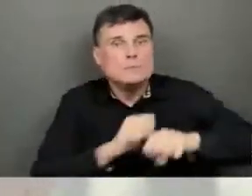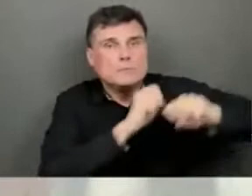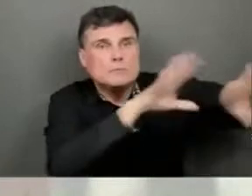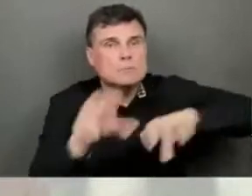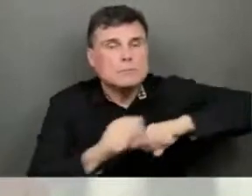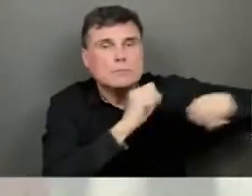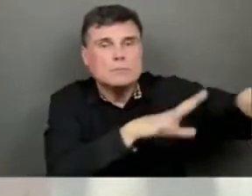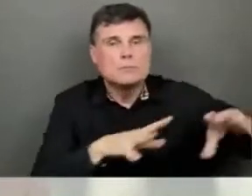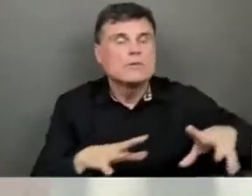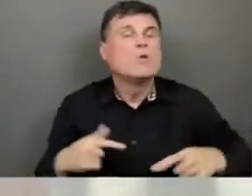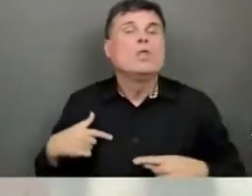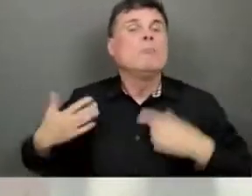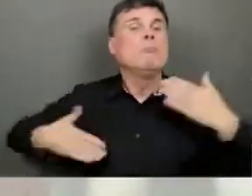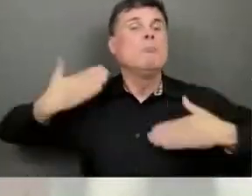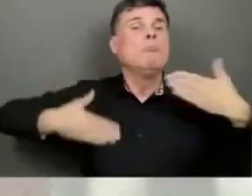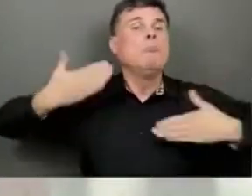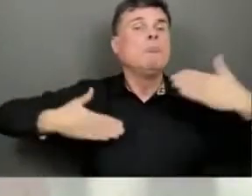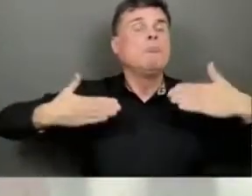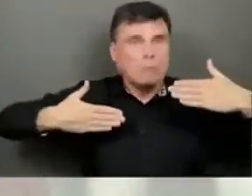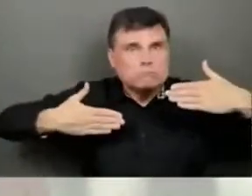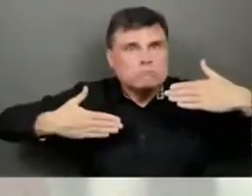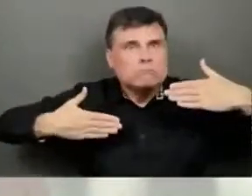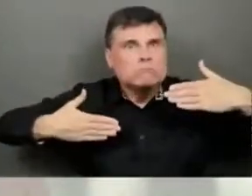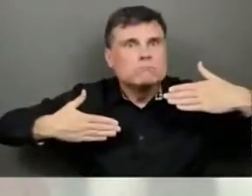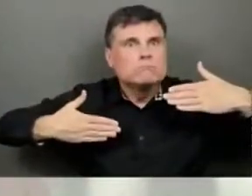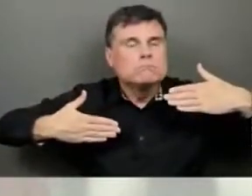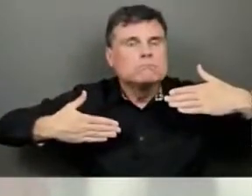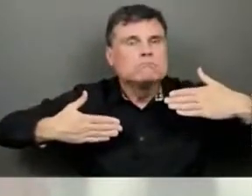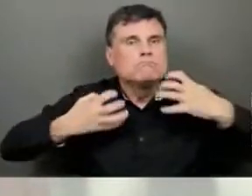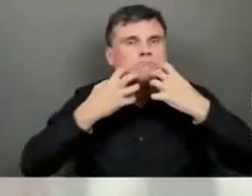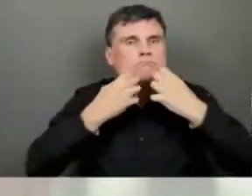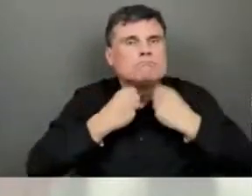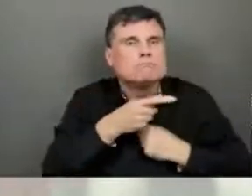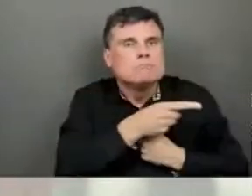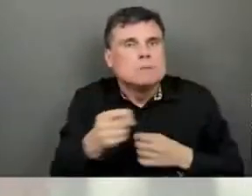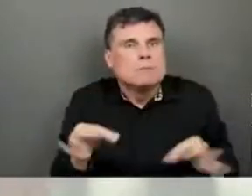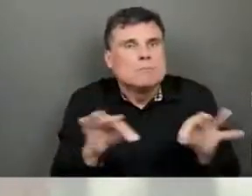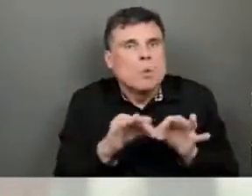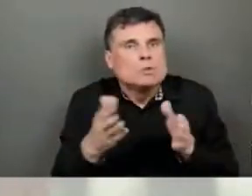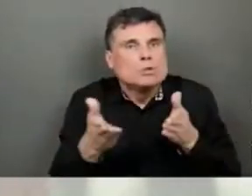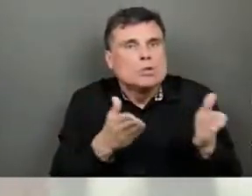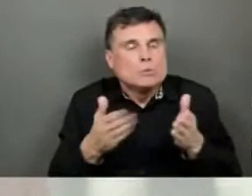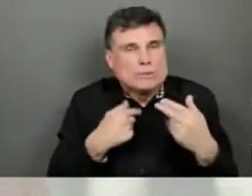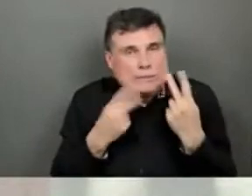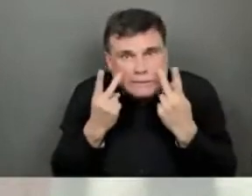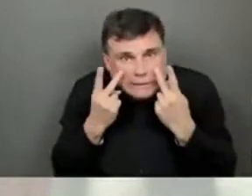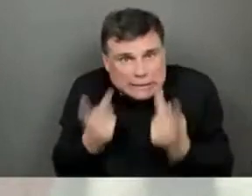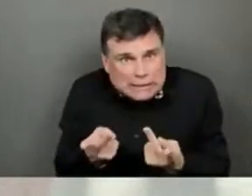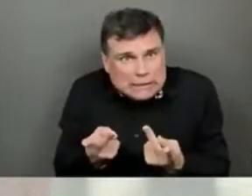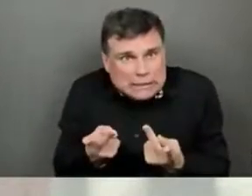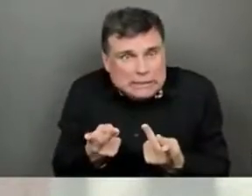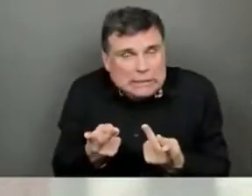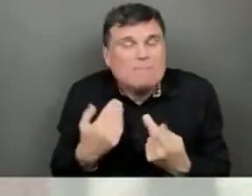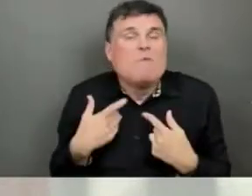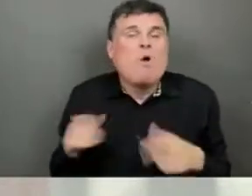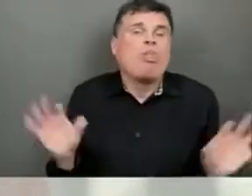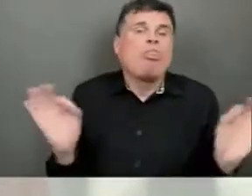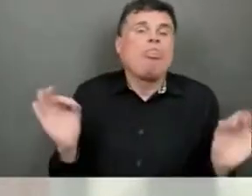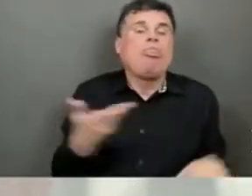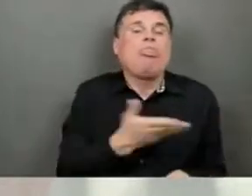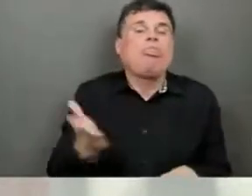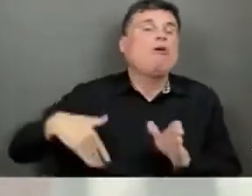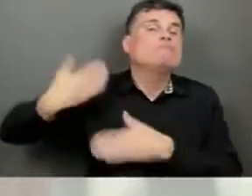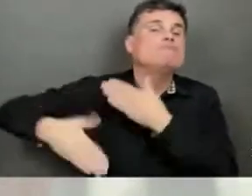way that we needed to recognize them. And so if I think about the things that made a difference